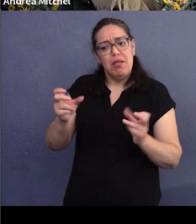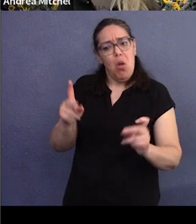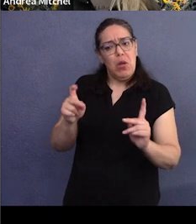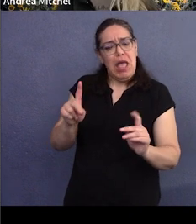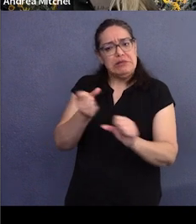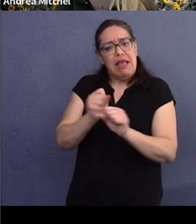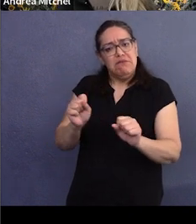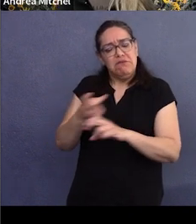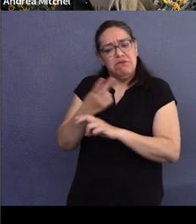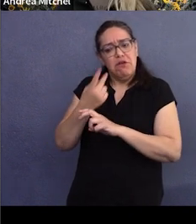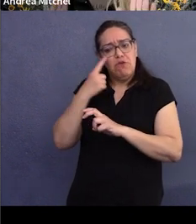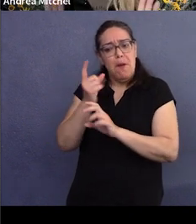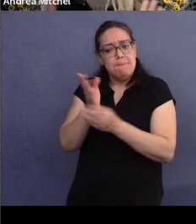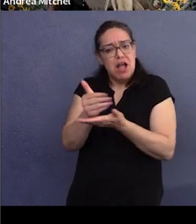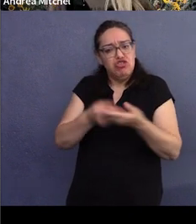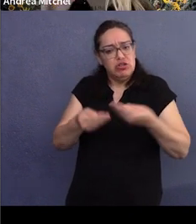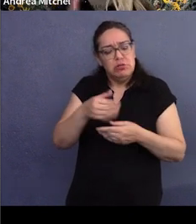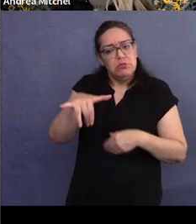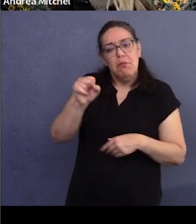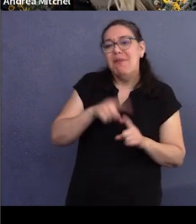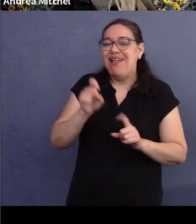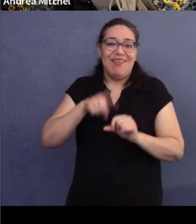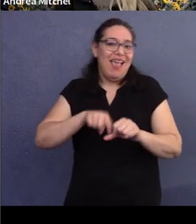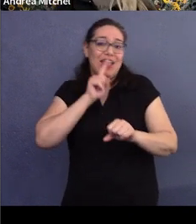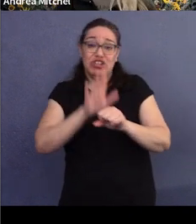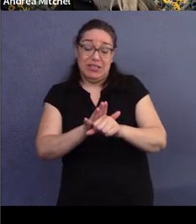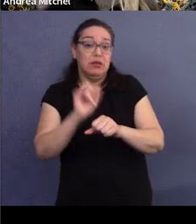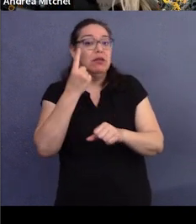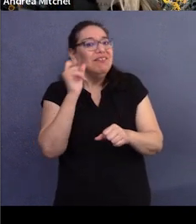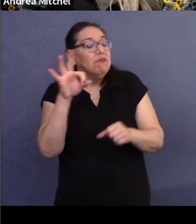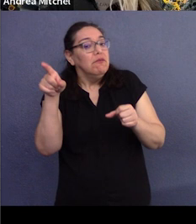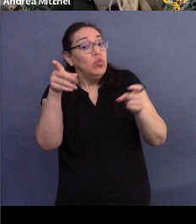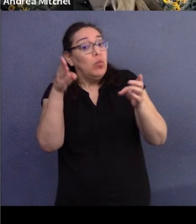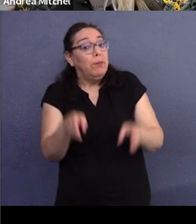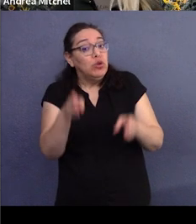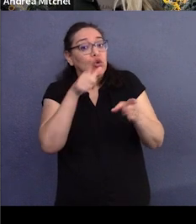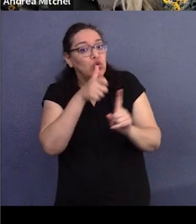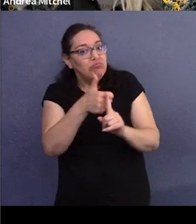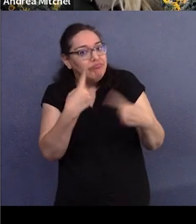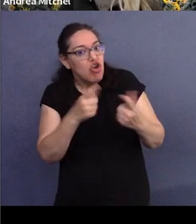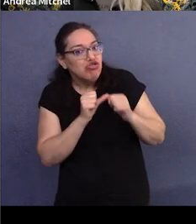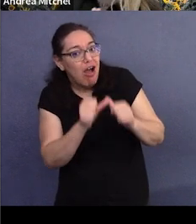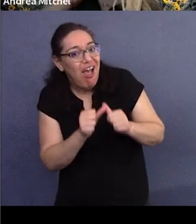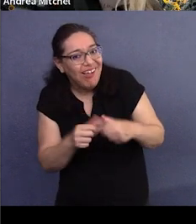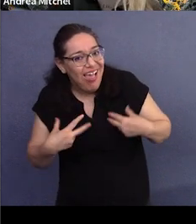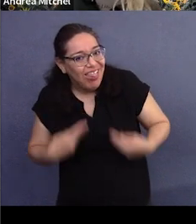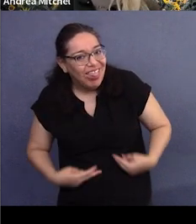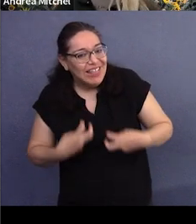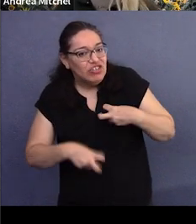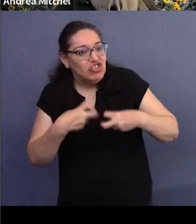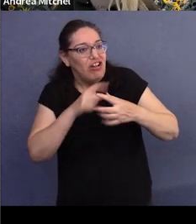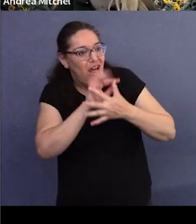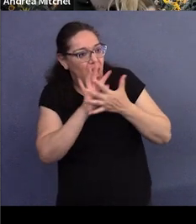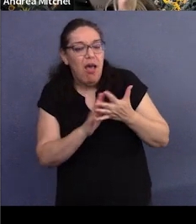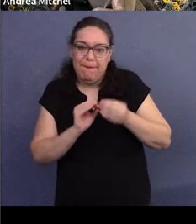But I can't guarantee if you're a person who has chronic health conditions and things like that, it's going to be much